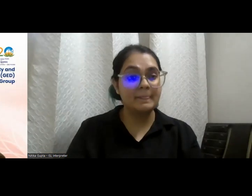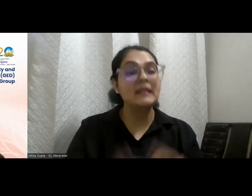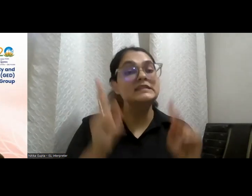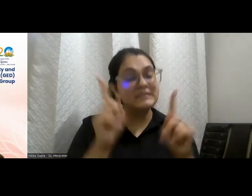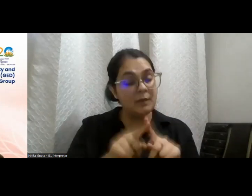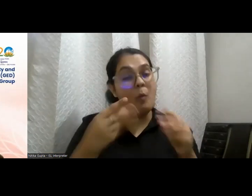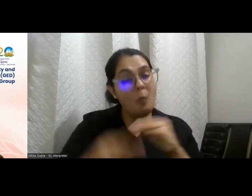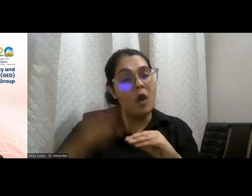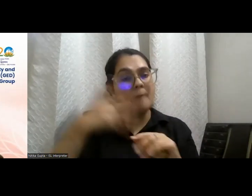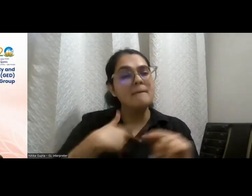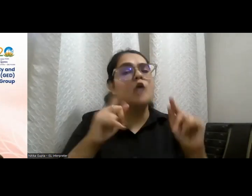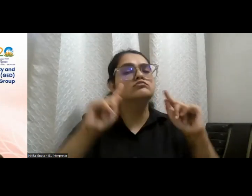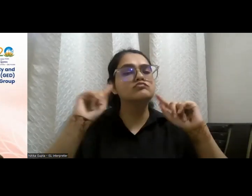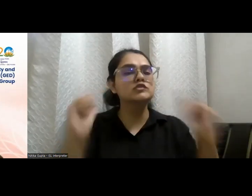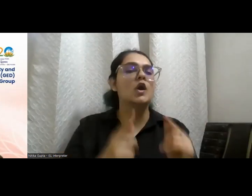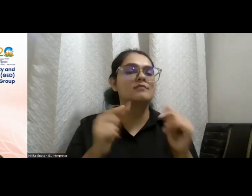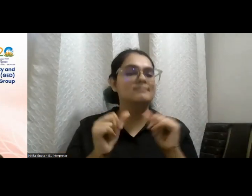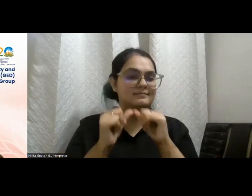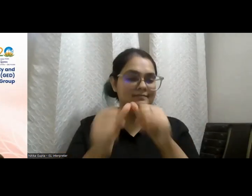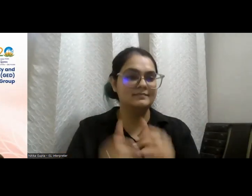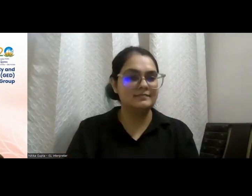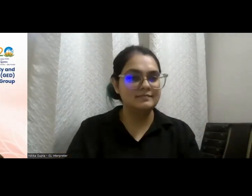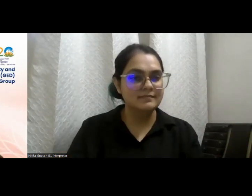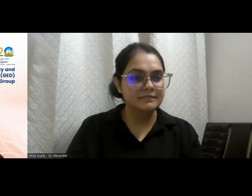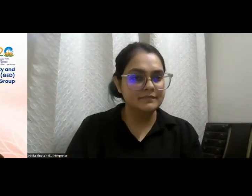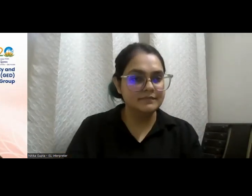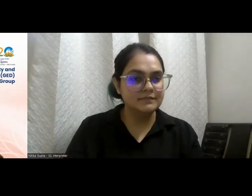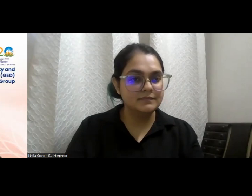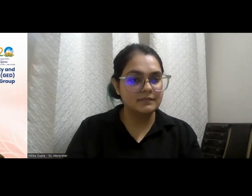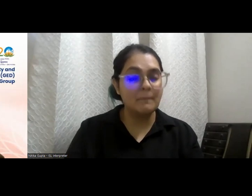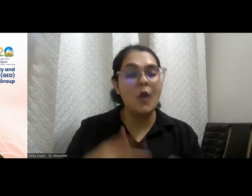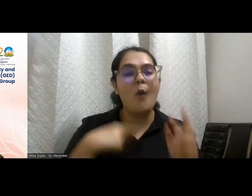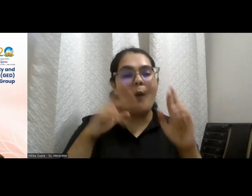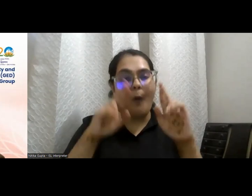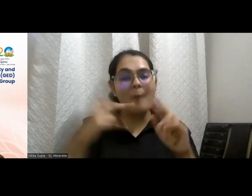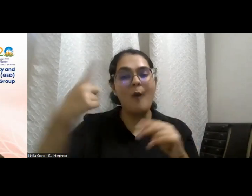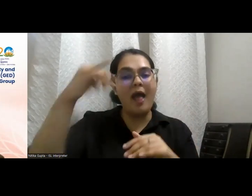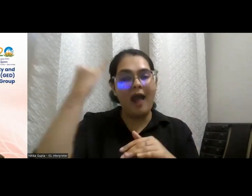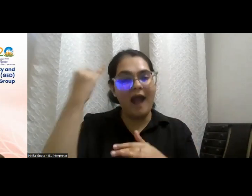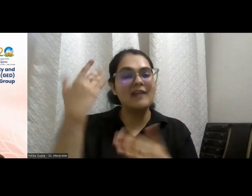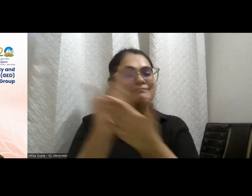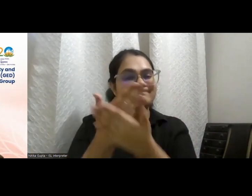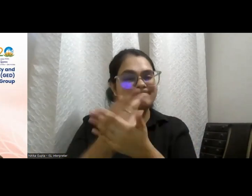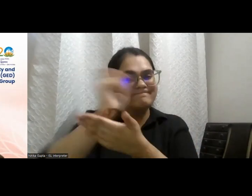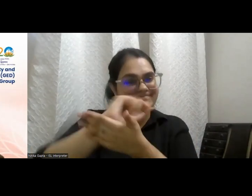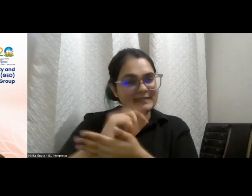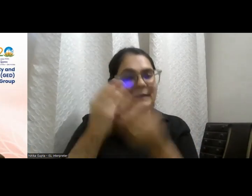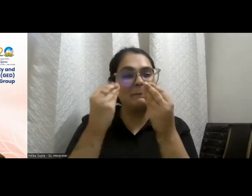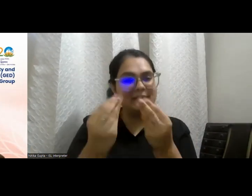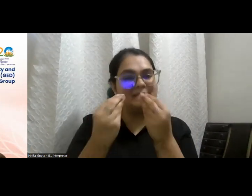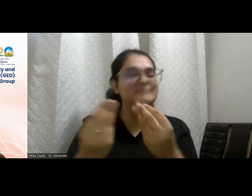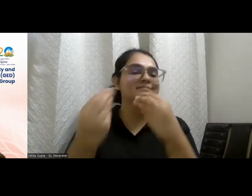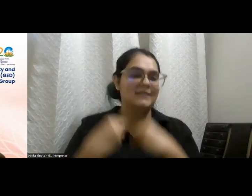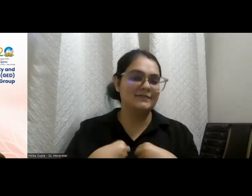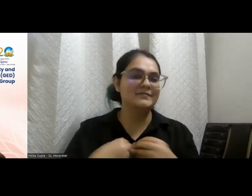said, and I tried to capture it all, but we're looking forward to those recommendations, those written recommendations, to really get all those details,